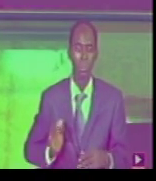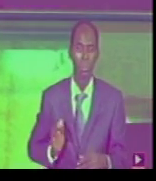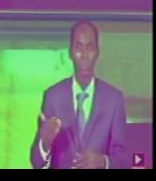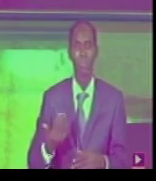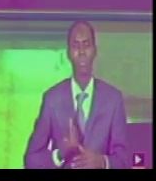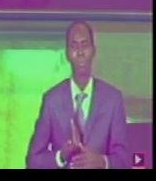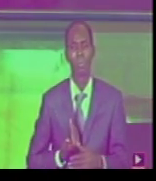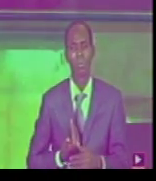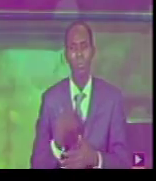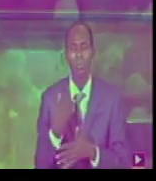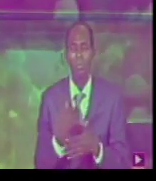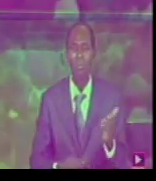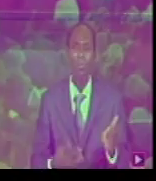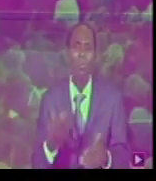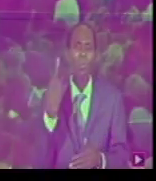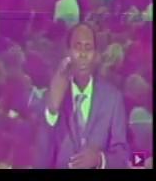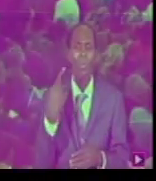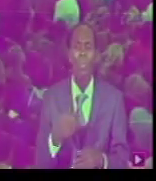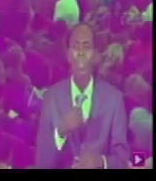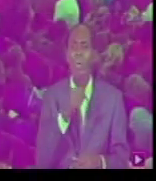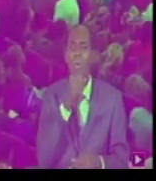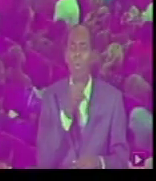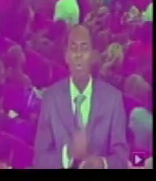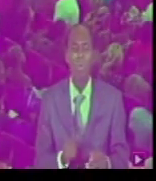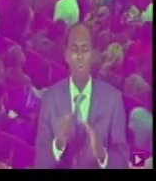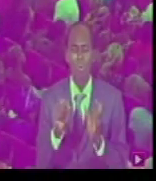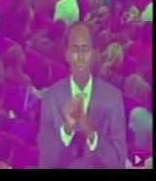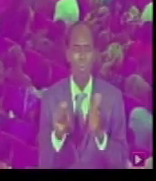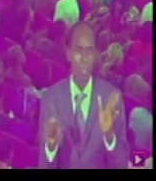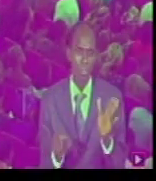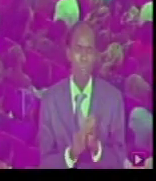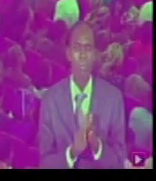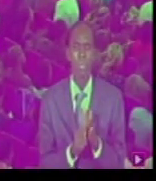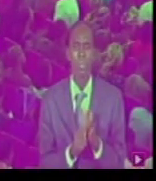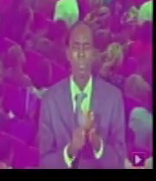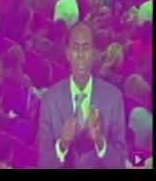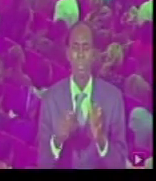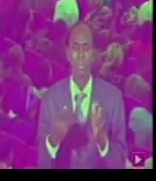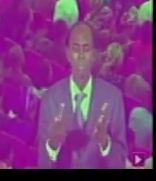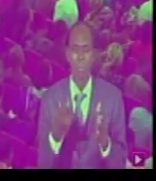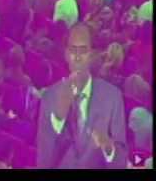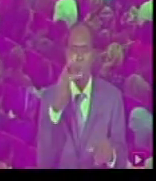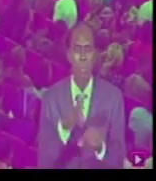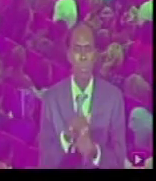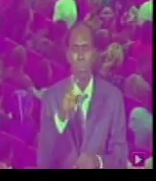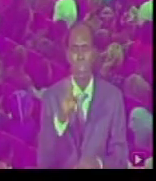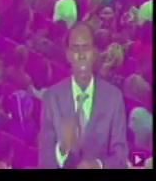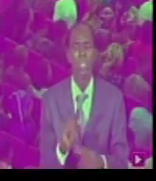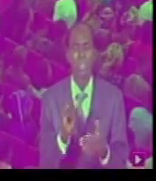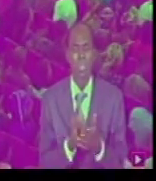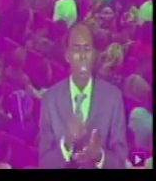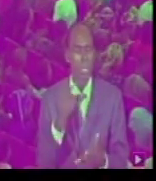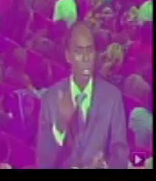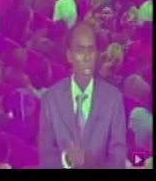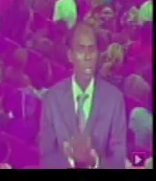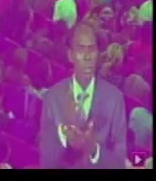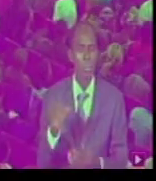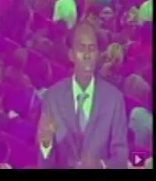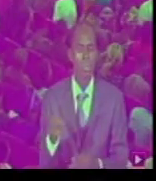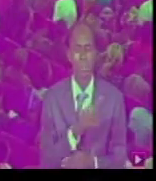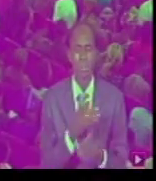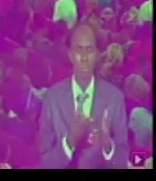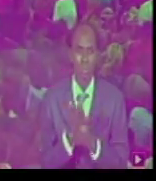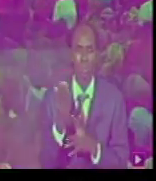What were the Old Testament promises? The old promises that saw them through, those people of the